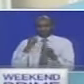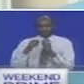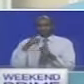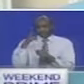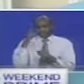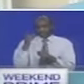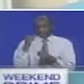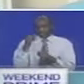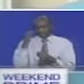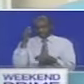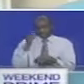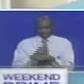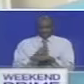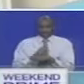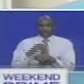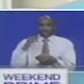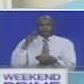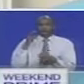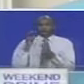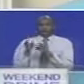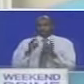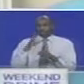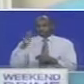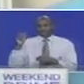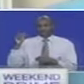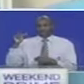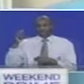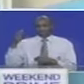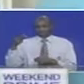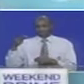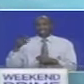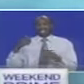20th Commonwealth Games ambayo itapatikana itafanyika huko